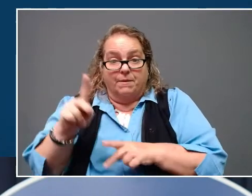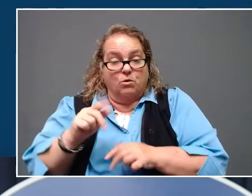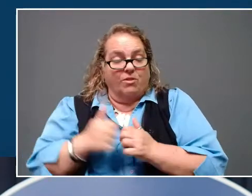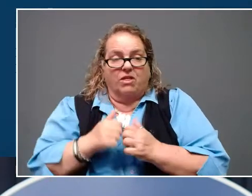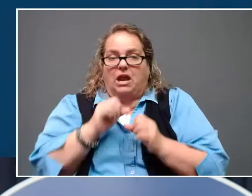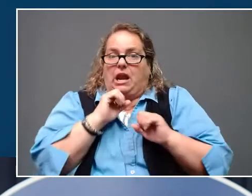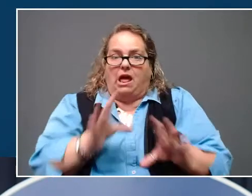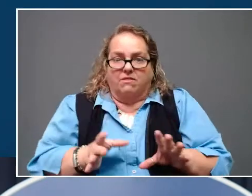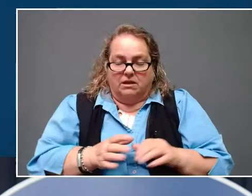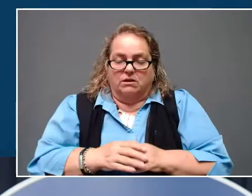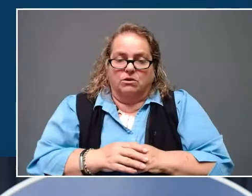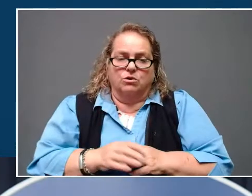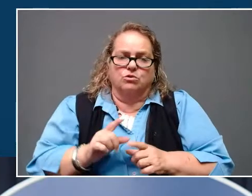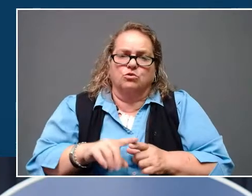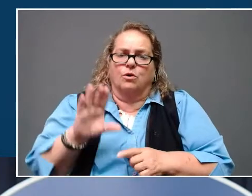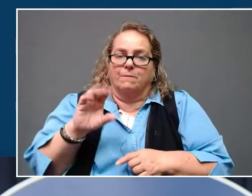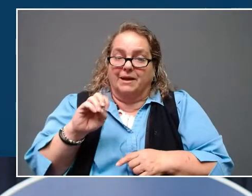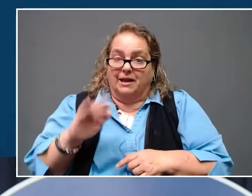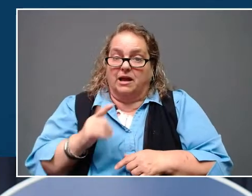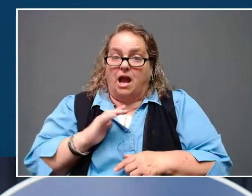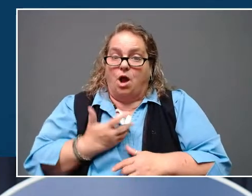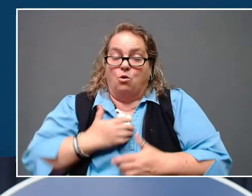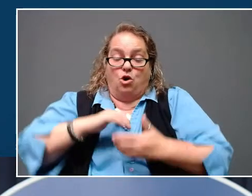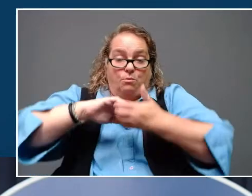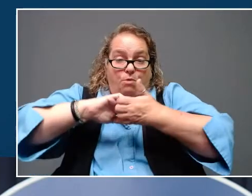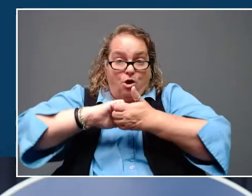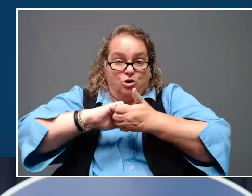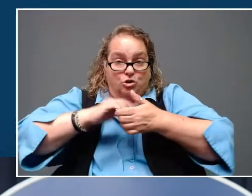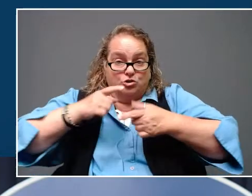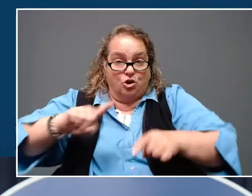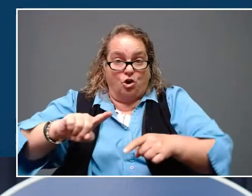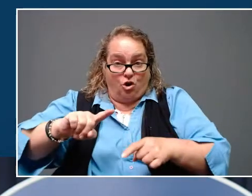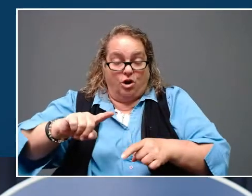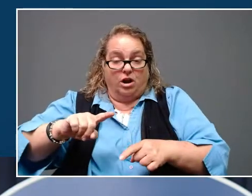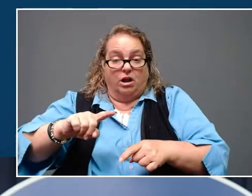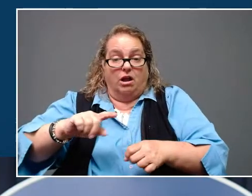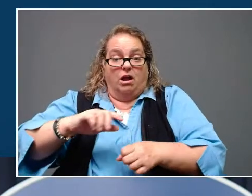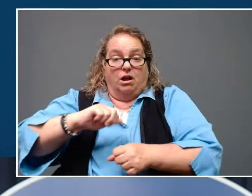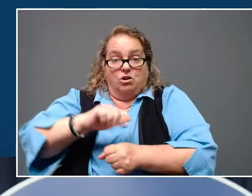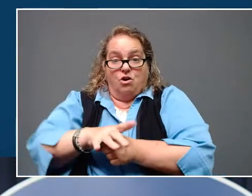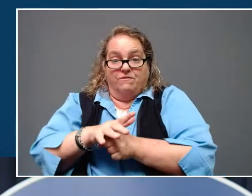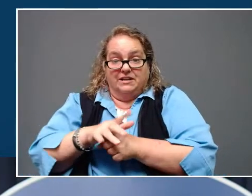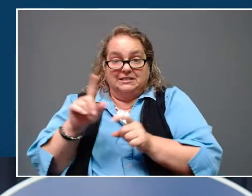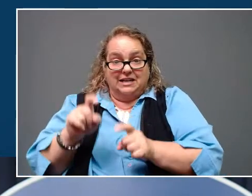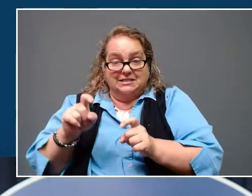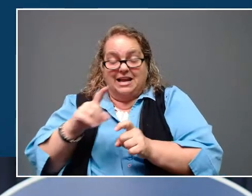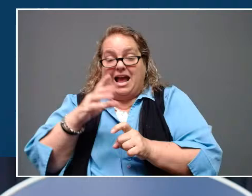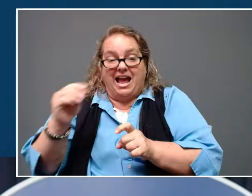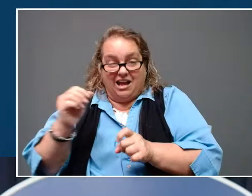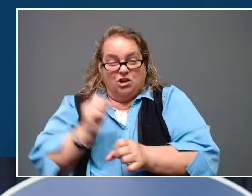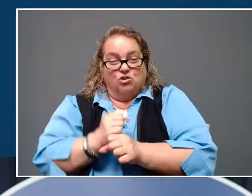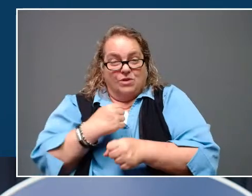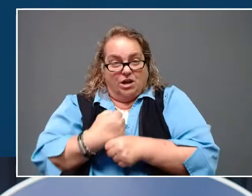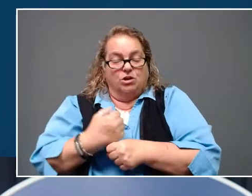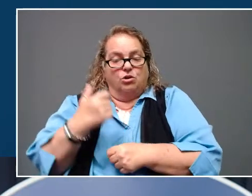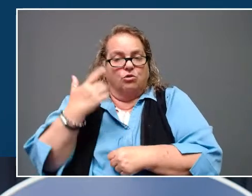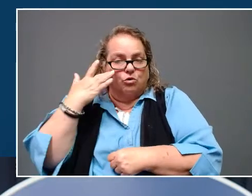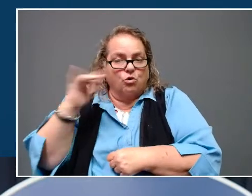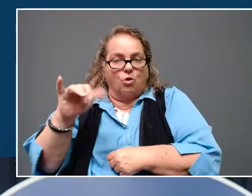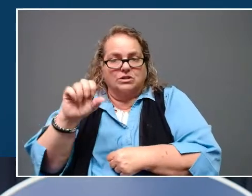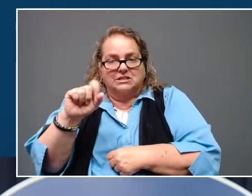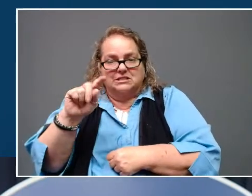to being our partner in COVID testing, in fact, creating the gold standard that the United States